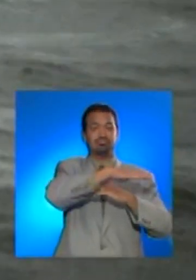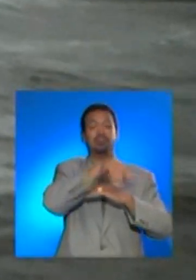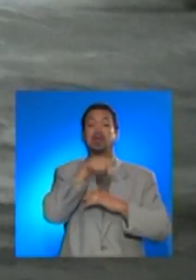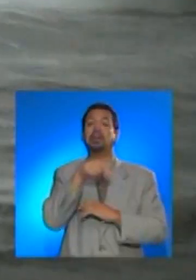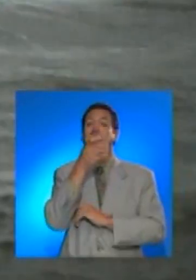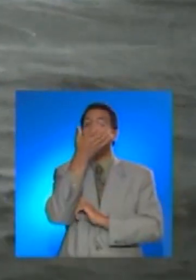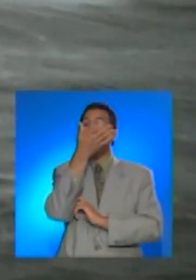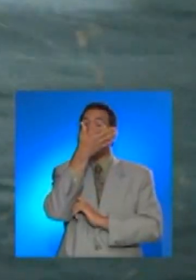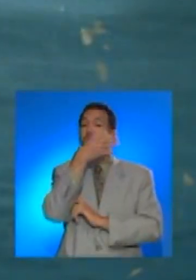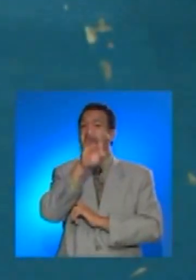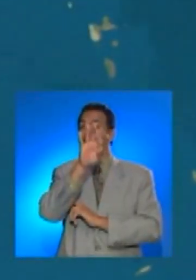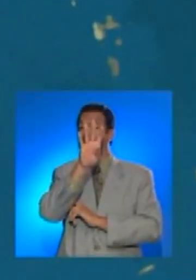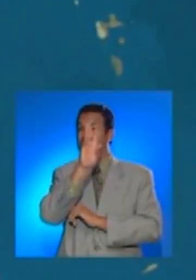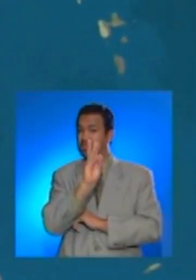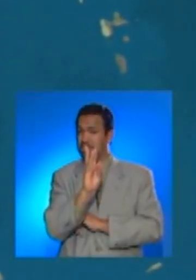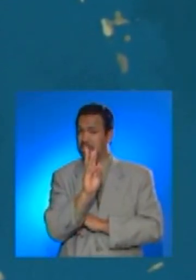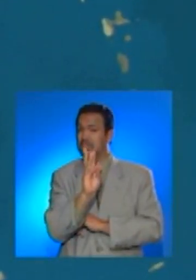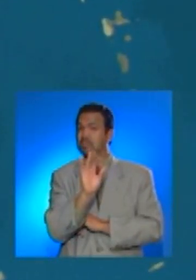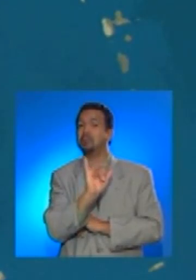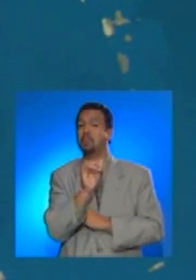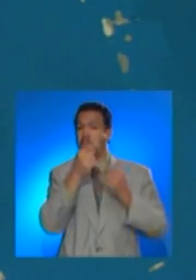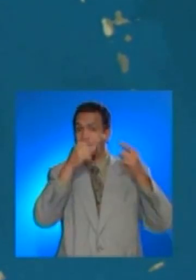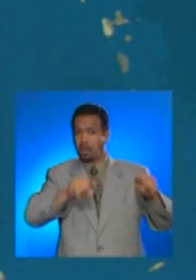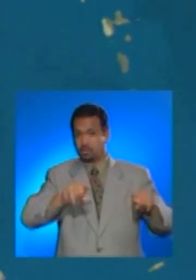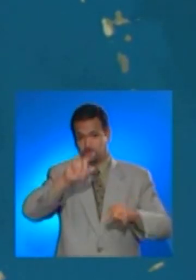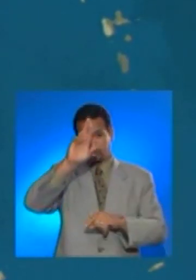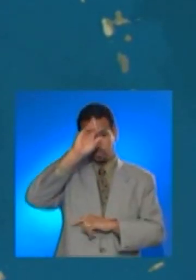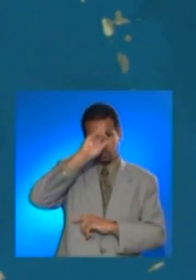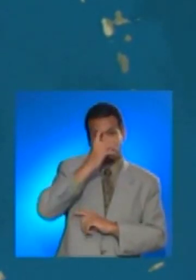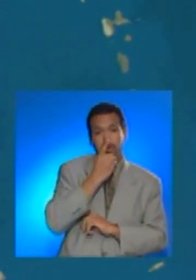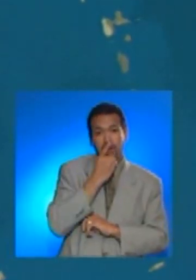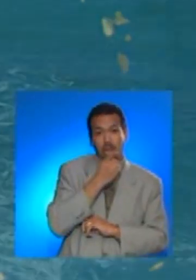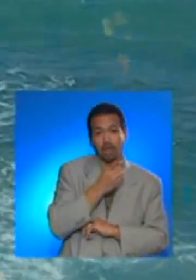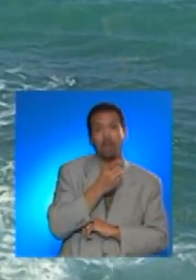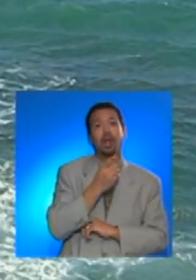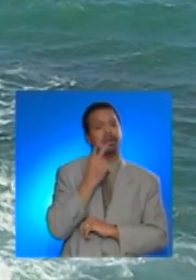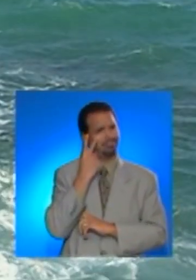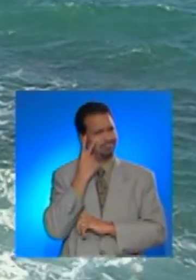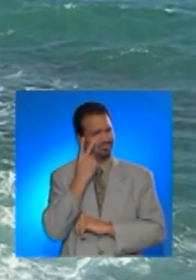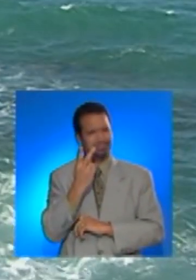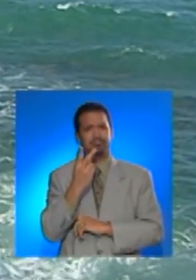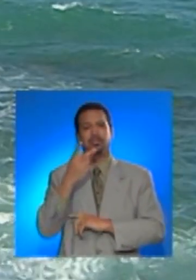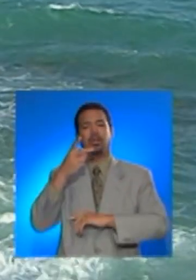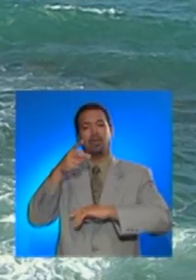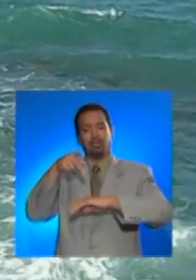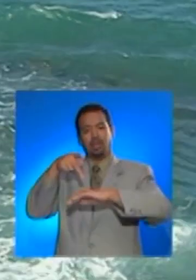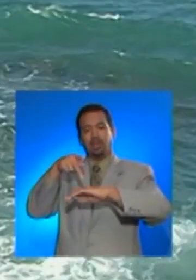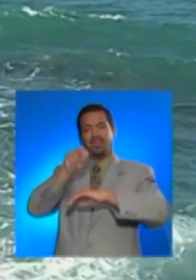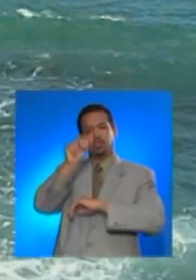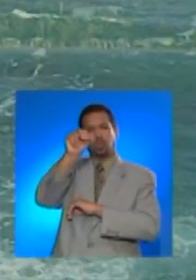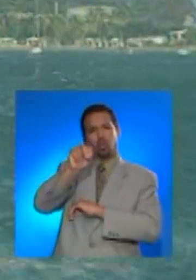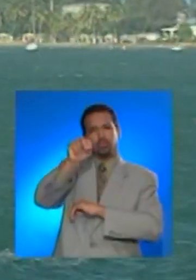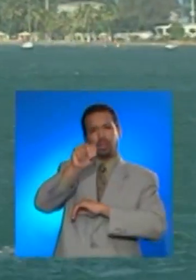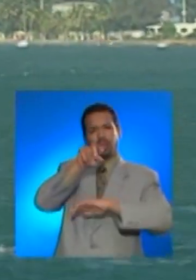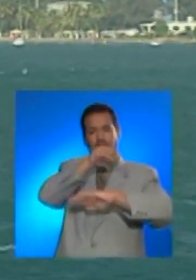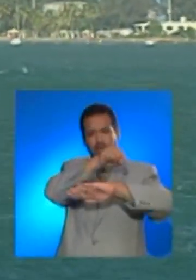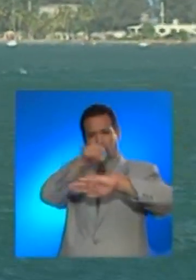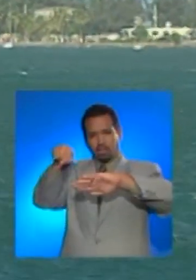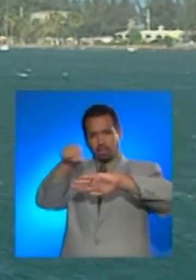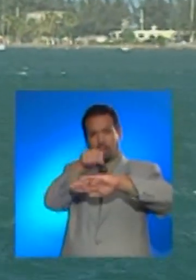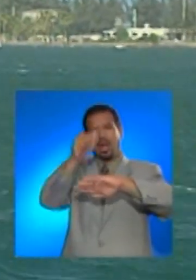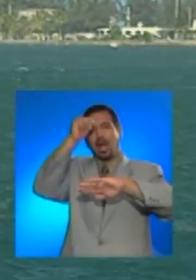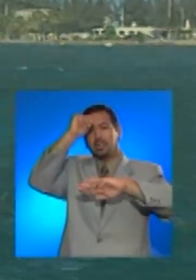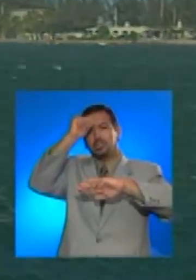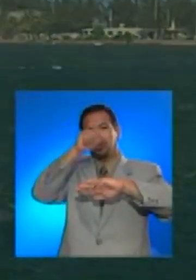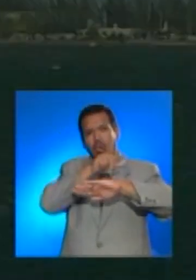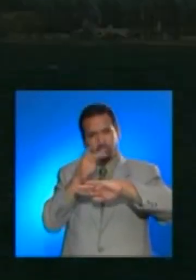the 1946 earthquake in the Dominican Republic was observed along Puerto Rico's northern shoreline, especially in